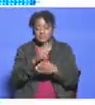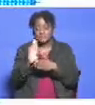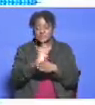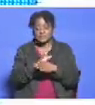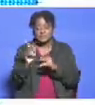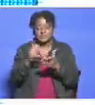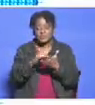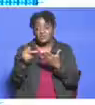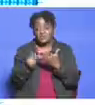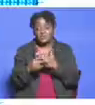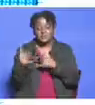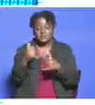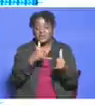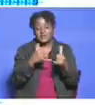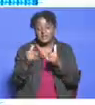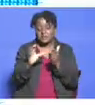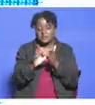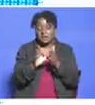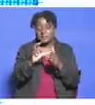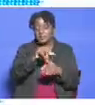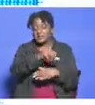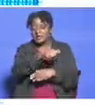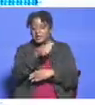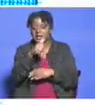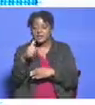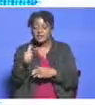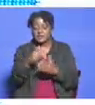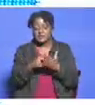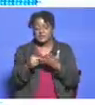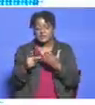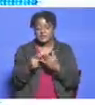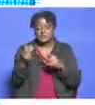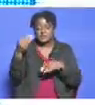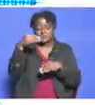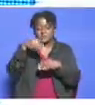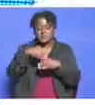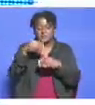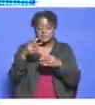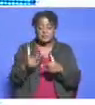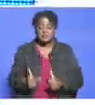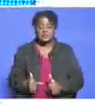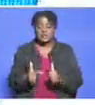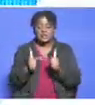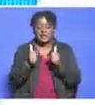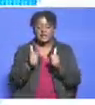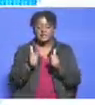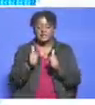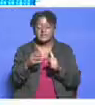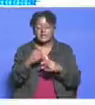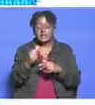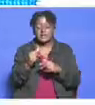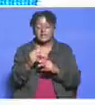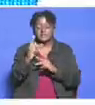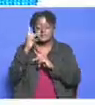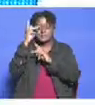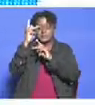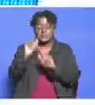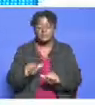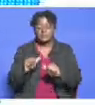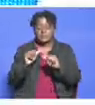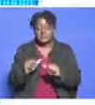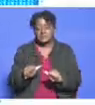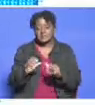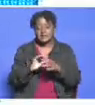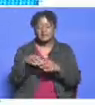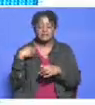combating crime, and other initiatives to involve the lives and prospects of our people.